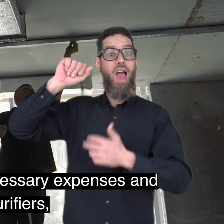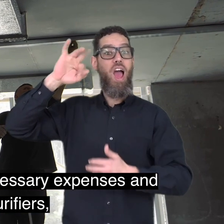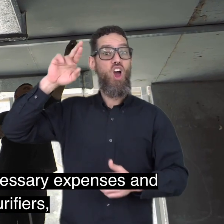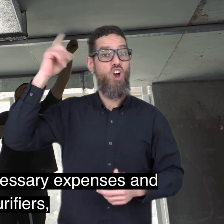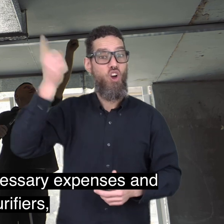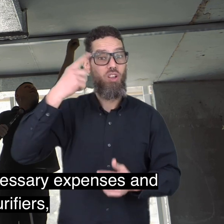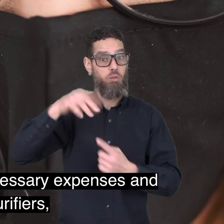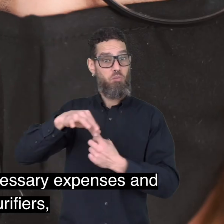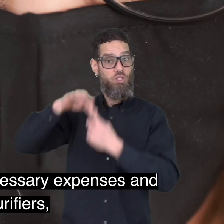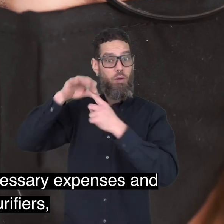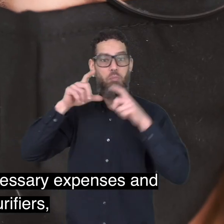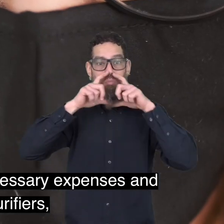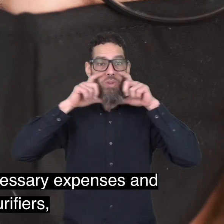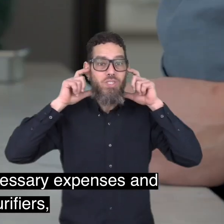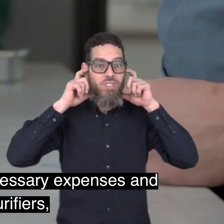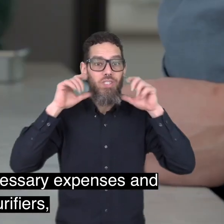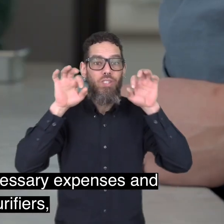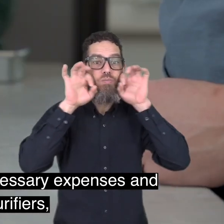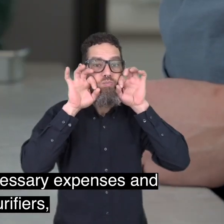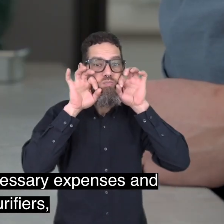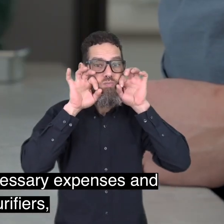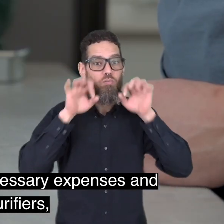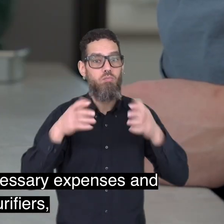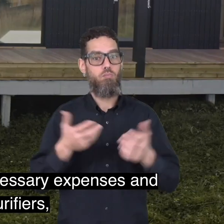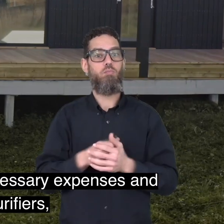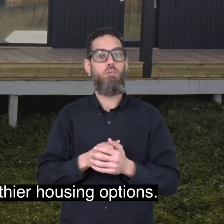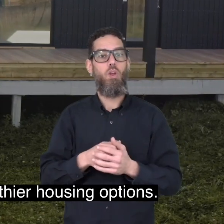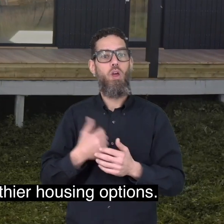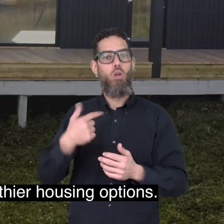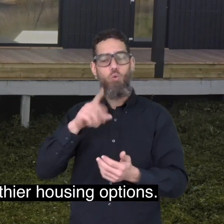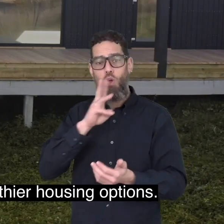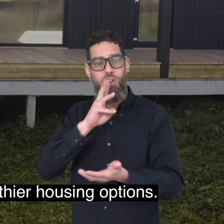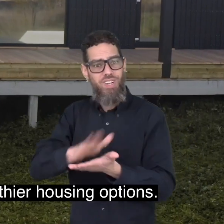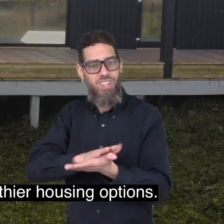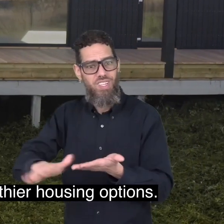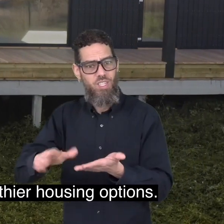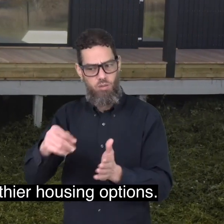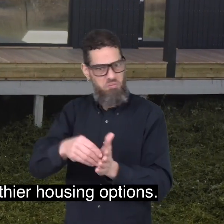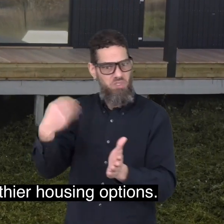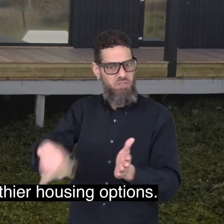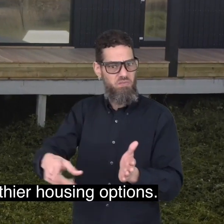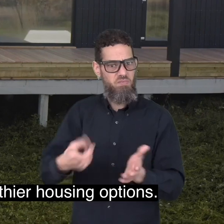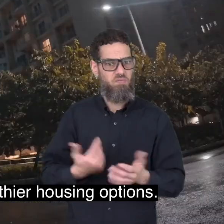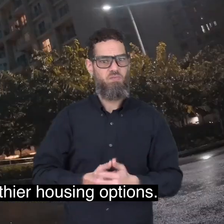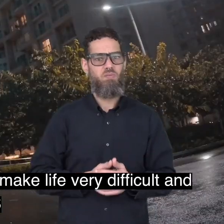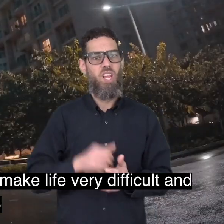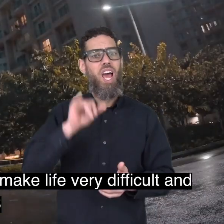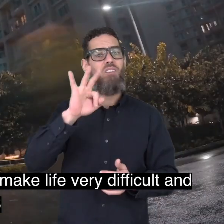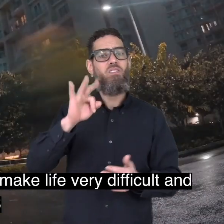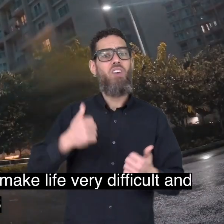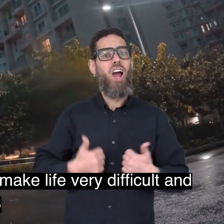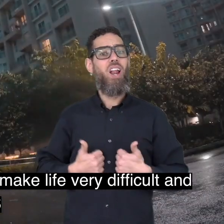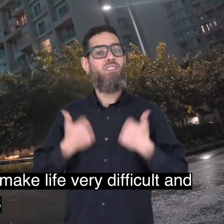air purifiers, specialized masks, water purifiers, and expensive healthier housing options. Living in a